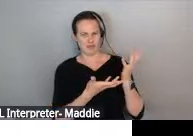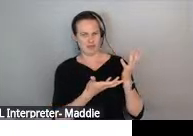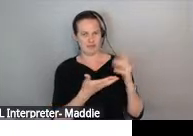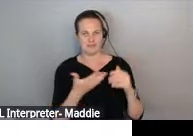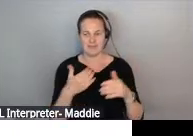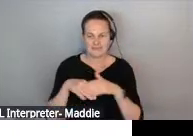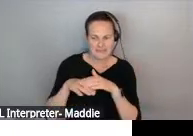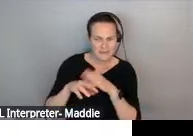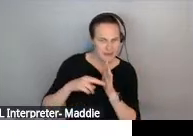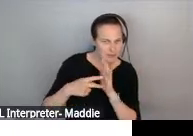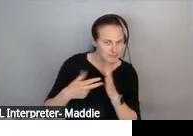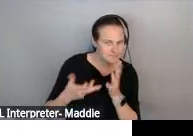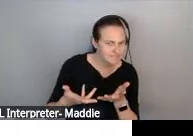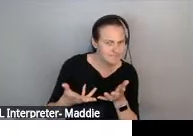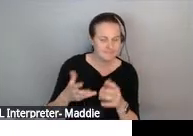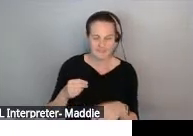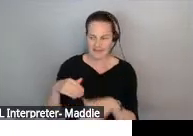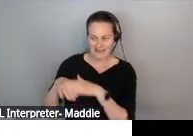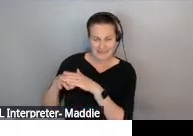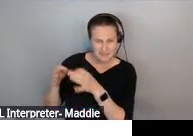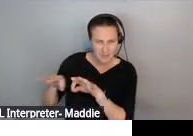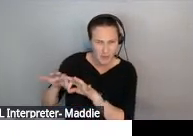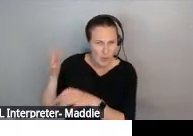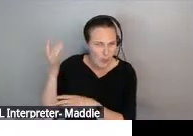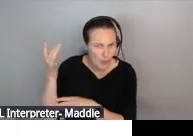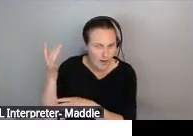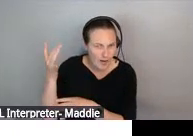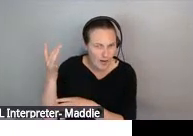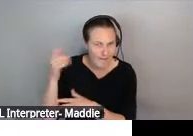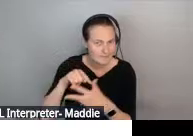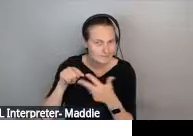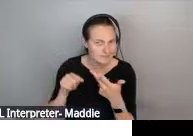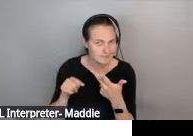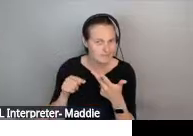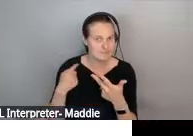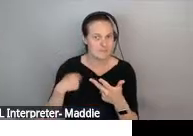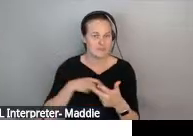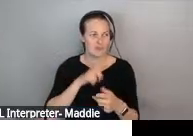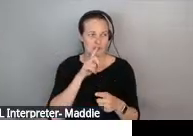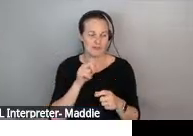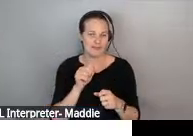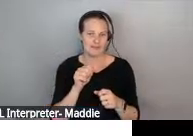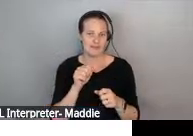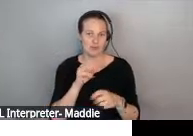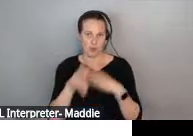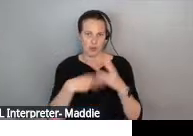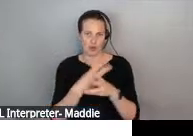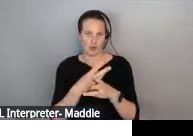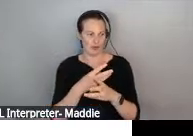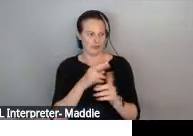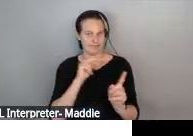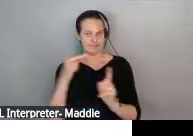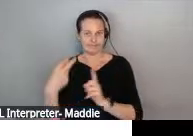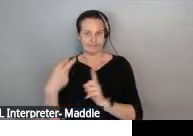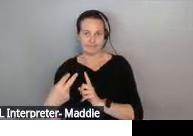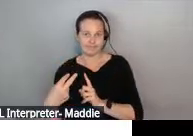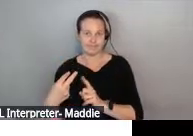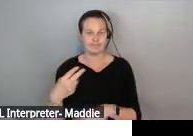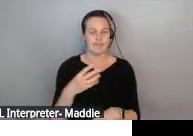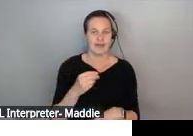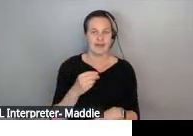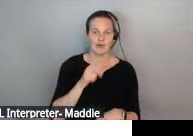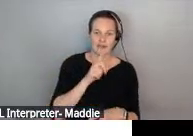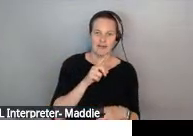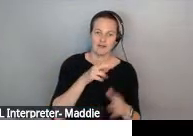accessibility, and why is accessibility important, both from kind of a practical perspective and then also from a